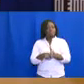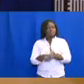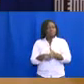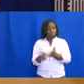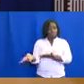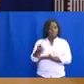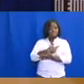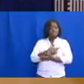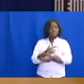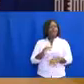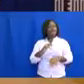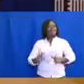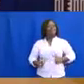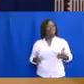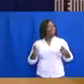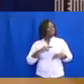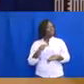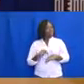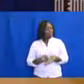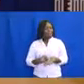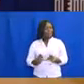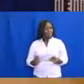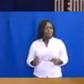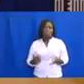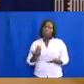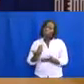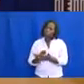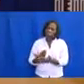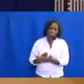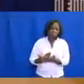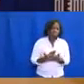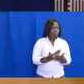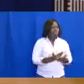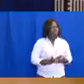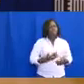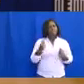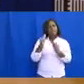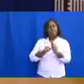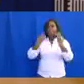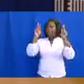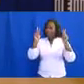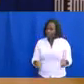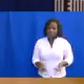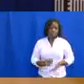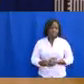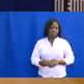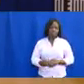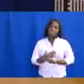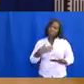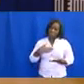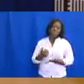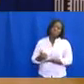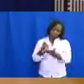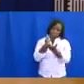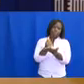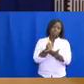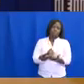return our lives to normalcy. I appeal to each and every one of you for your help in this